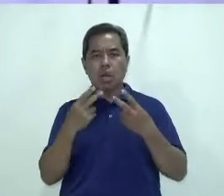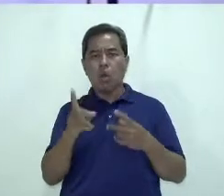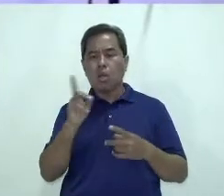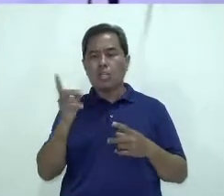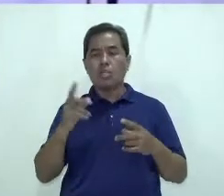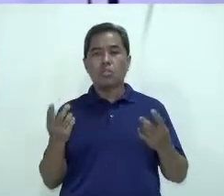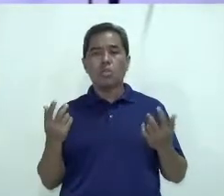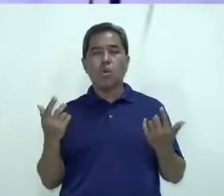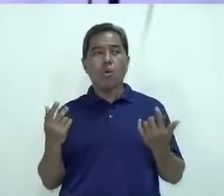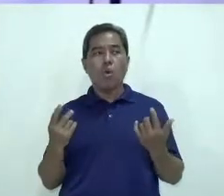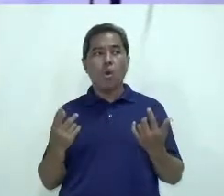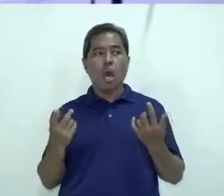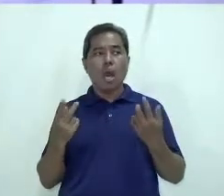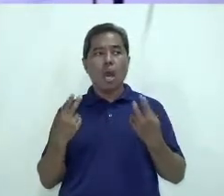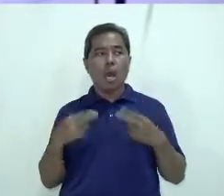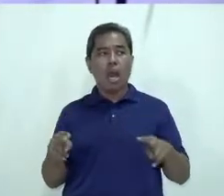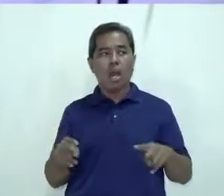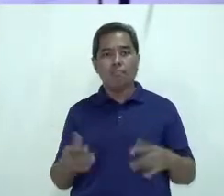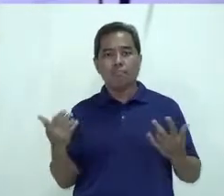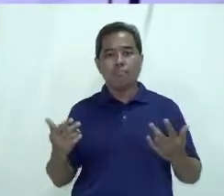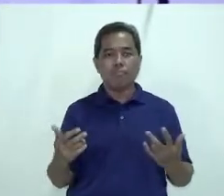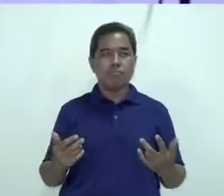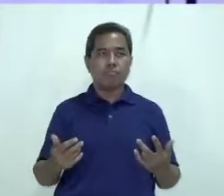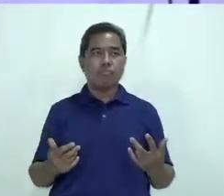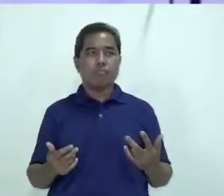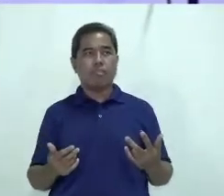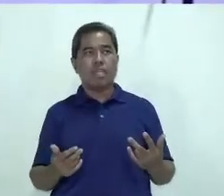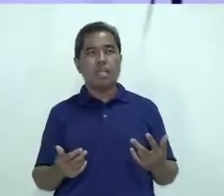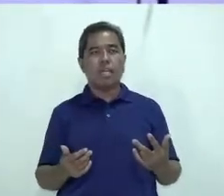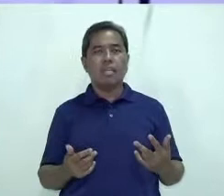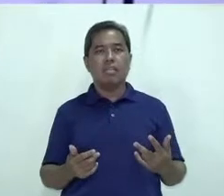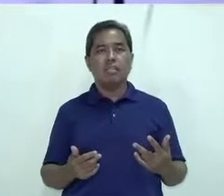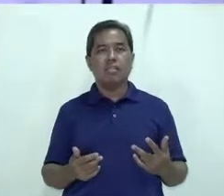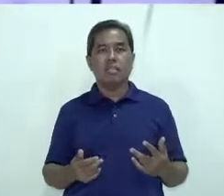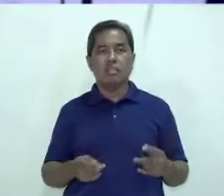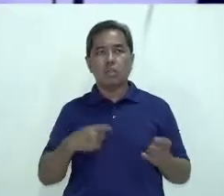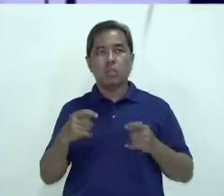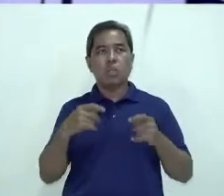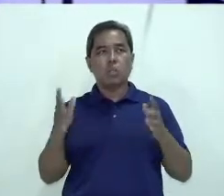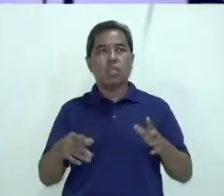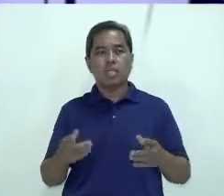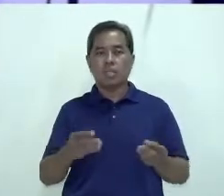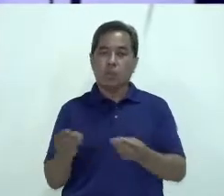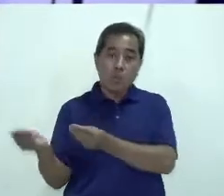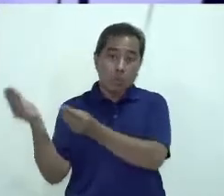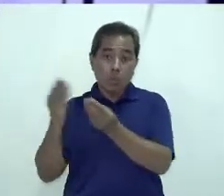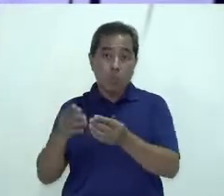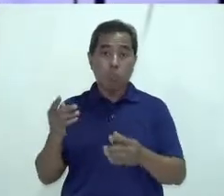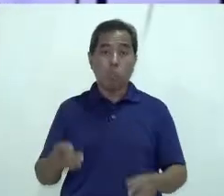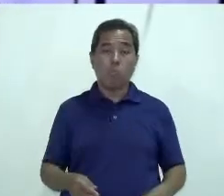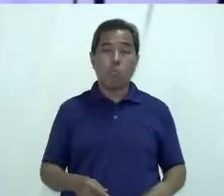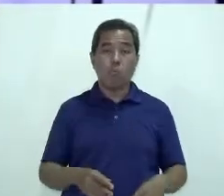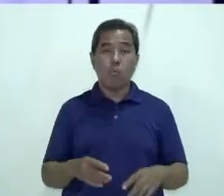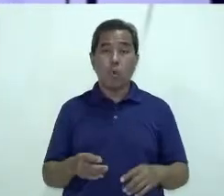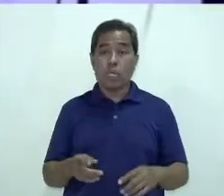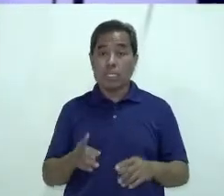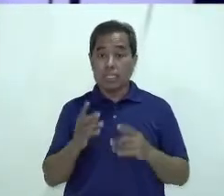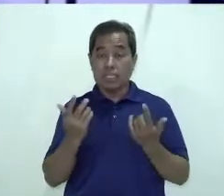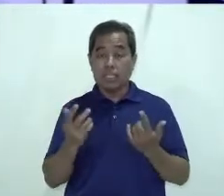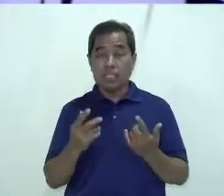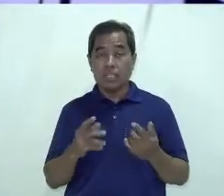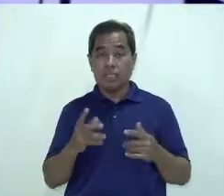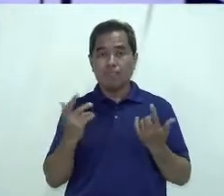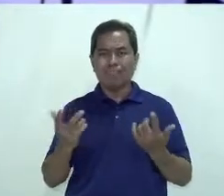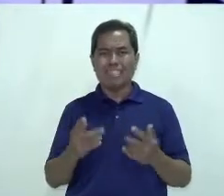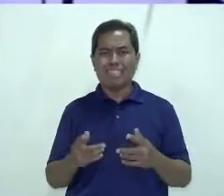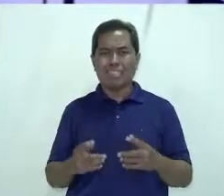verse 20, these masters, these bosses, these employers, they brought them, Paul and Silas, before the magistrates and said, "These men